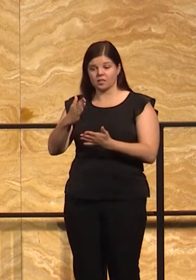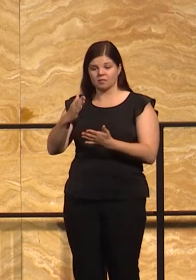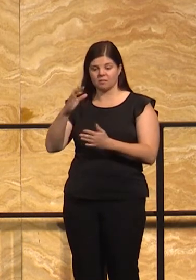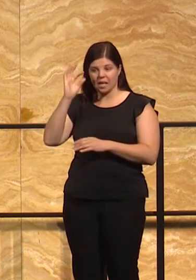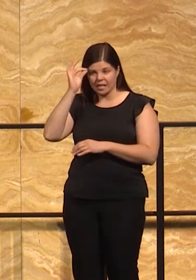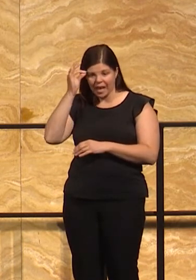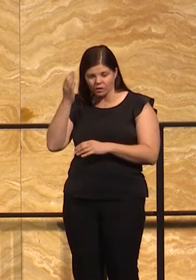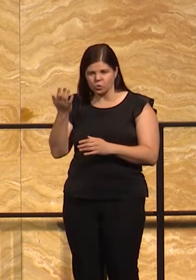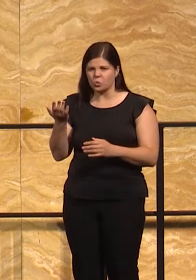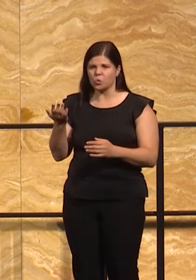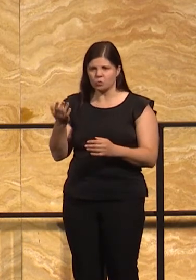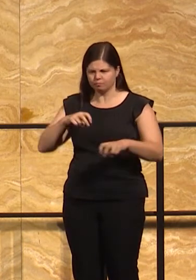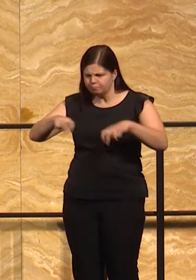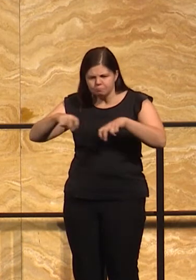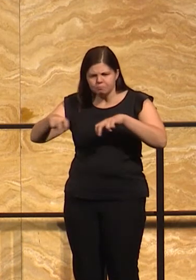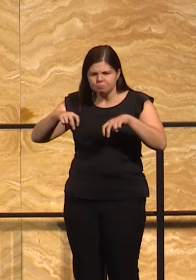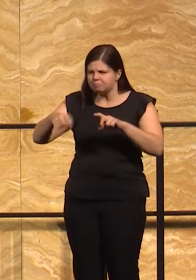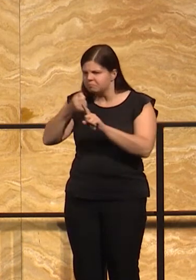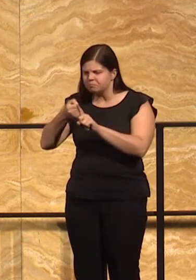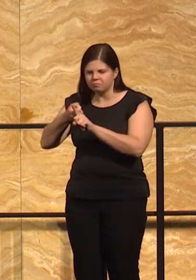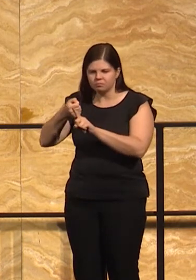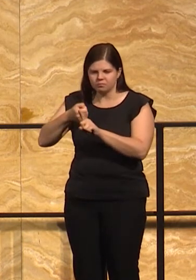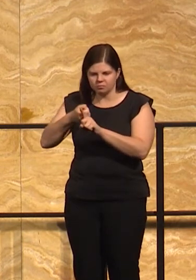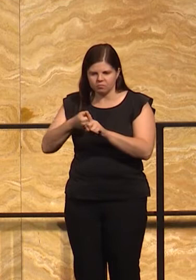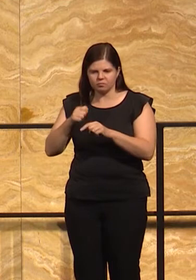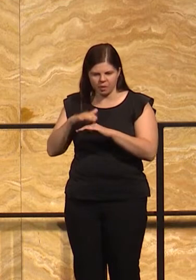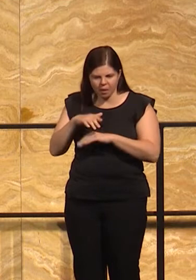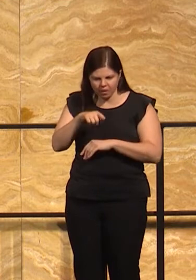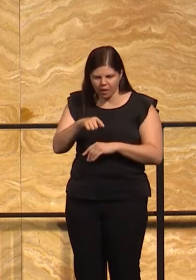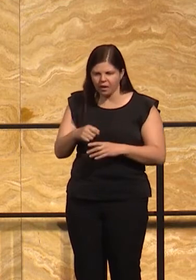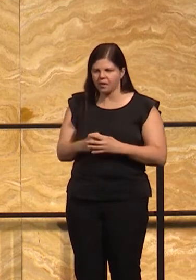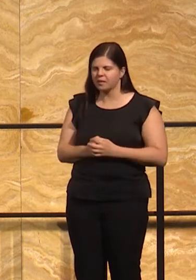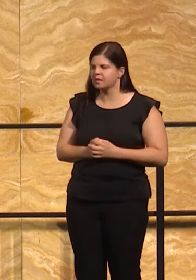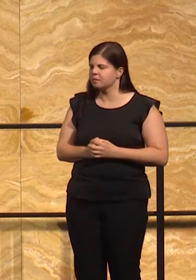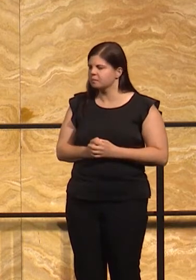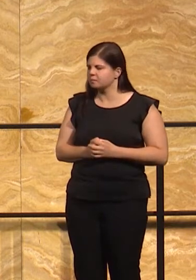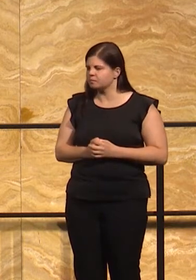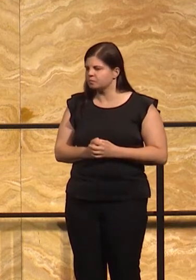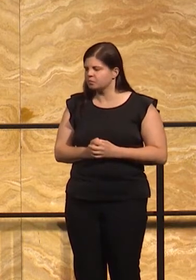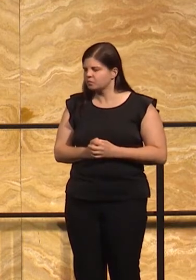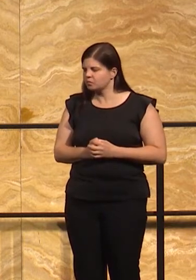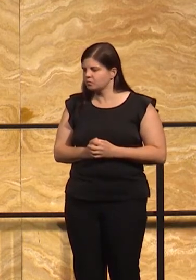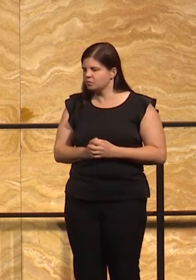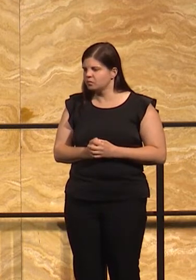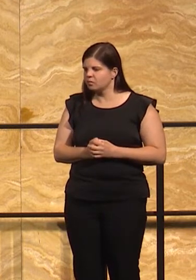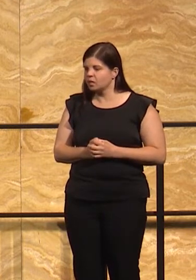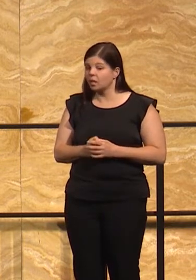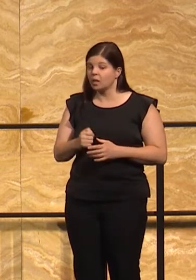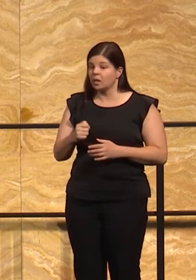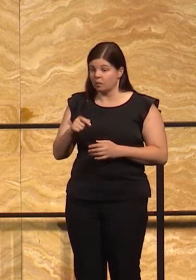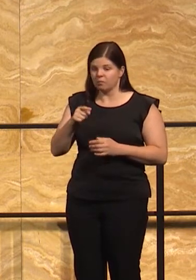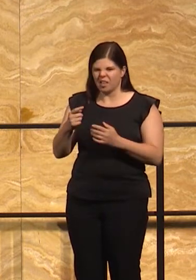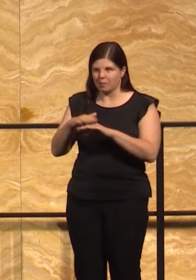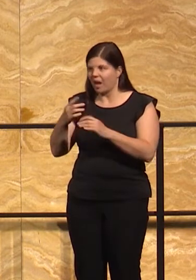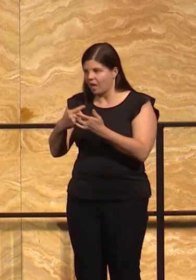absolutely active and rightly so on Rakhine State. They hardly say a word about